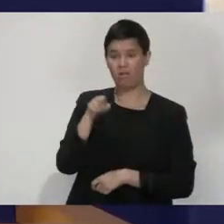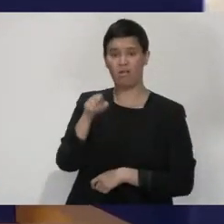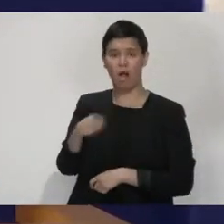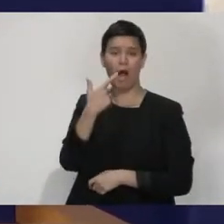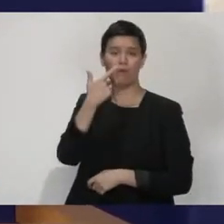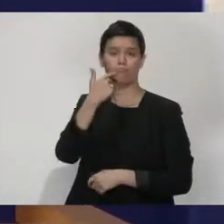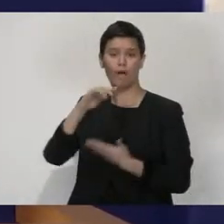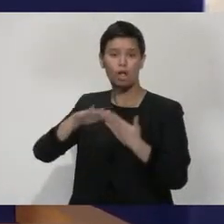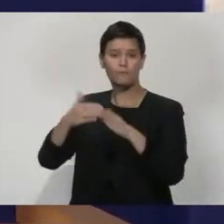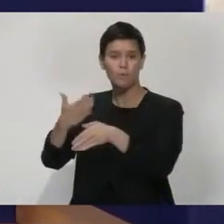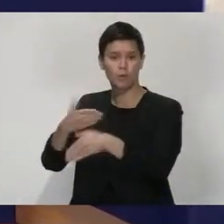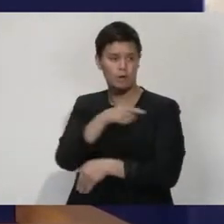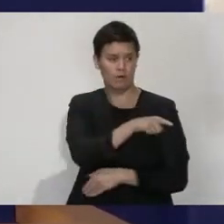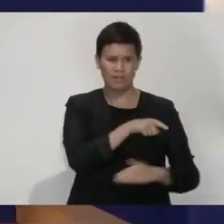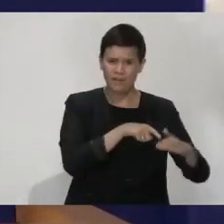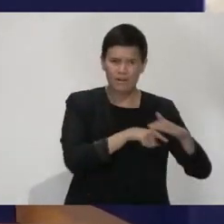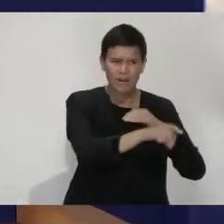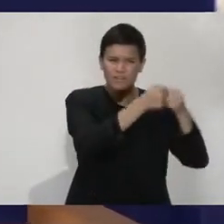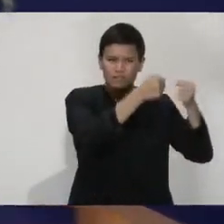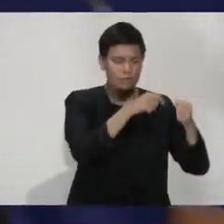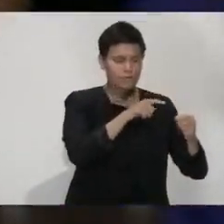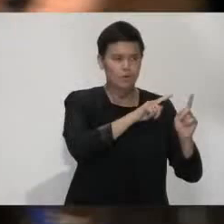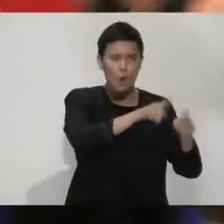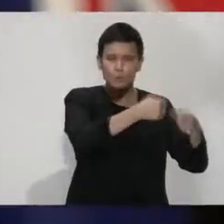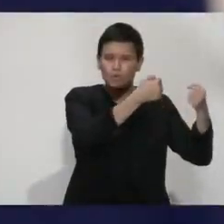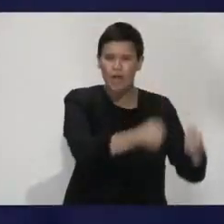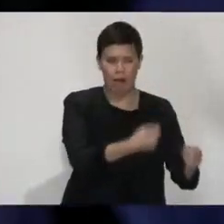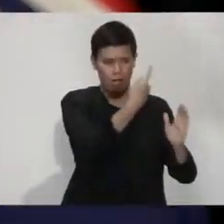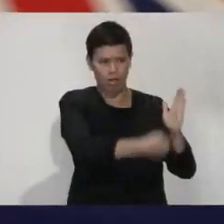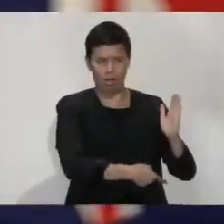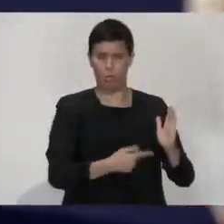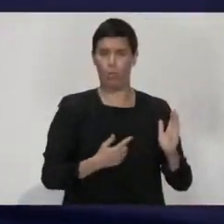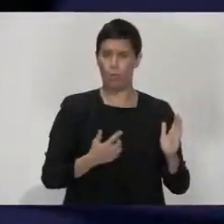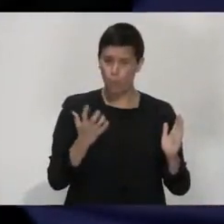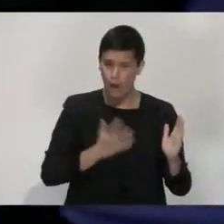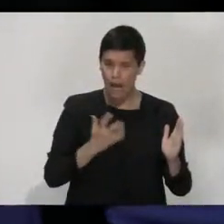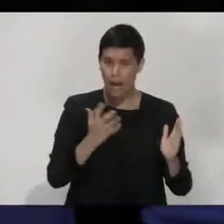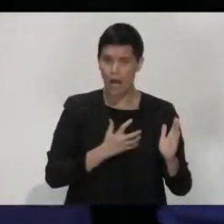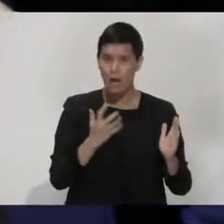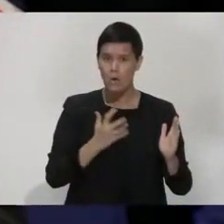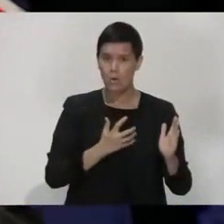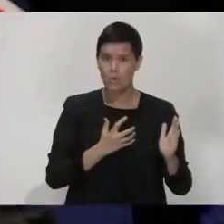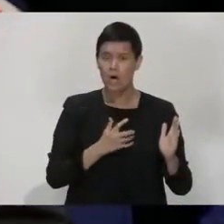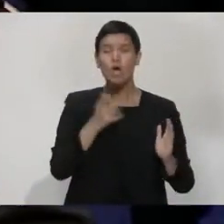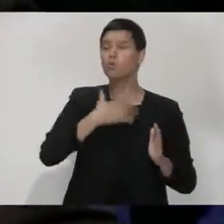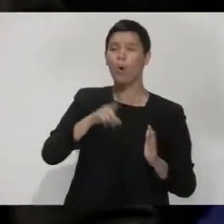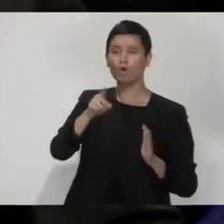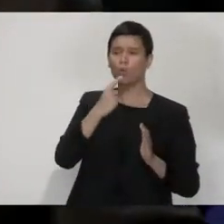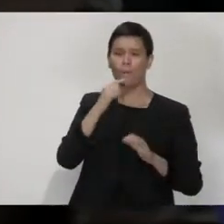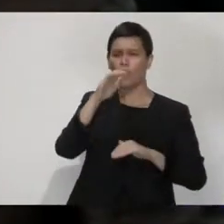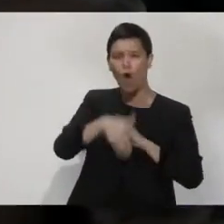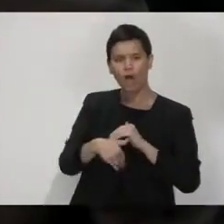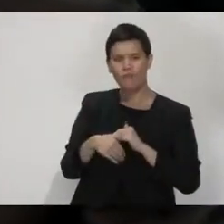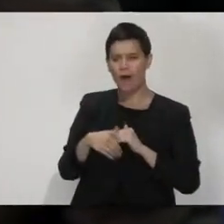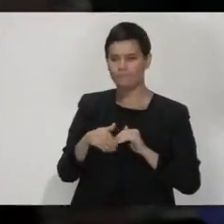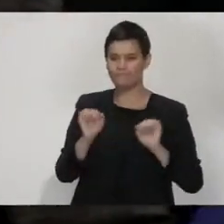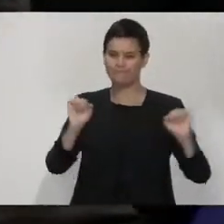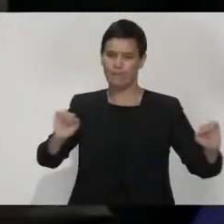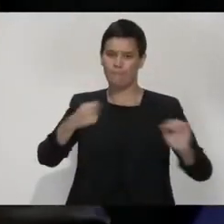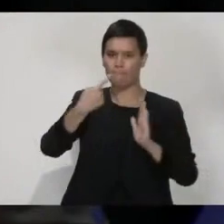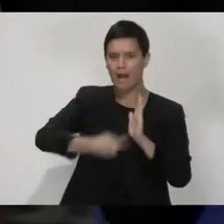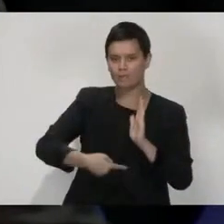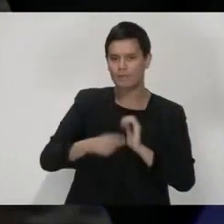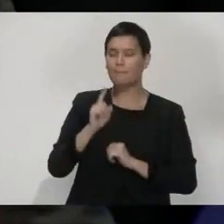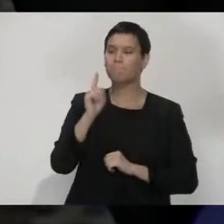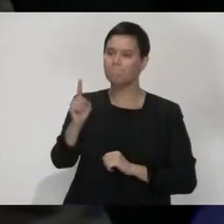justice system. As a politician, what is your response, not to the sentences, but to the questions that are being raised by voters, by people in the community who say those two